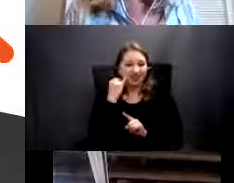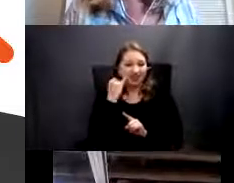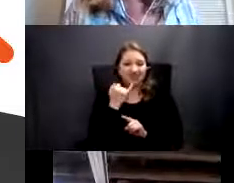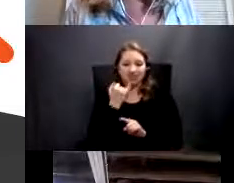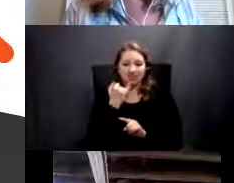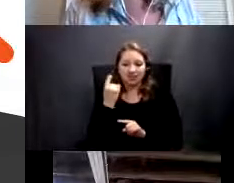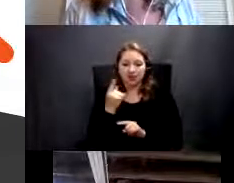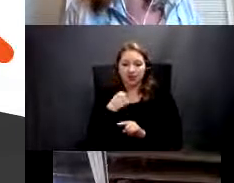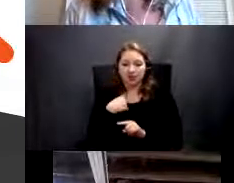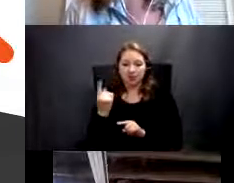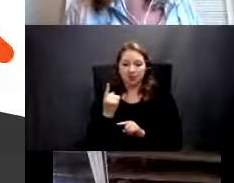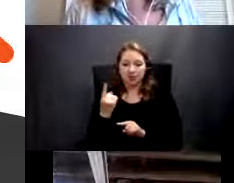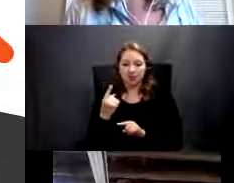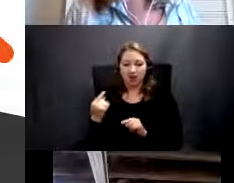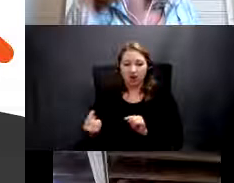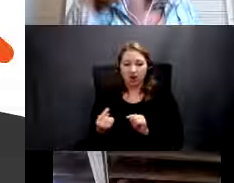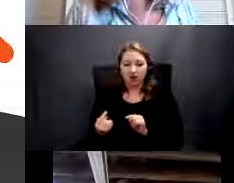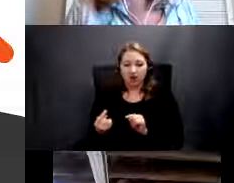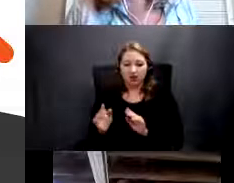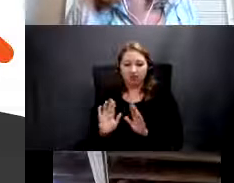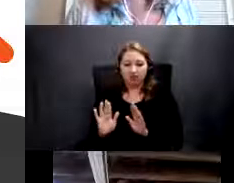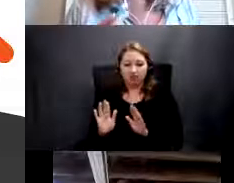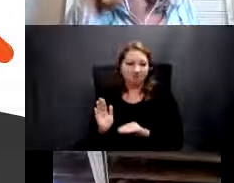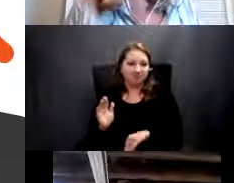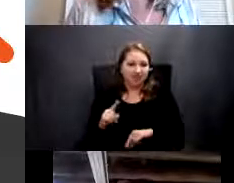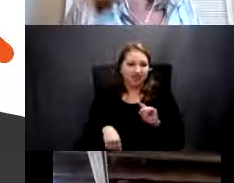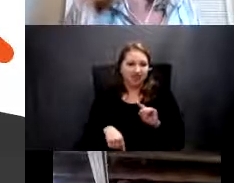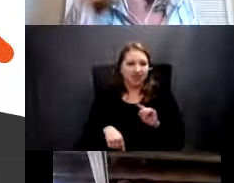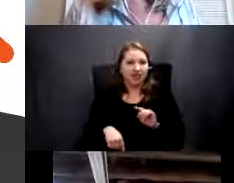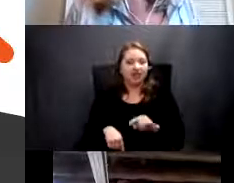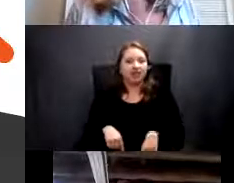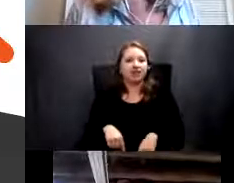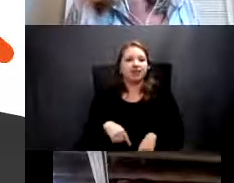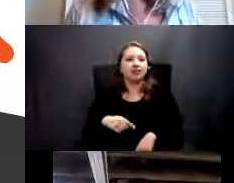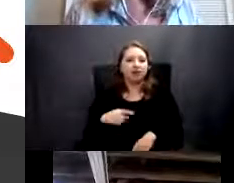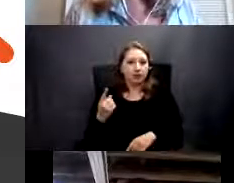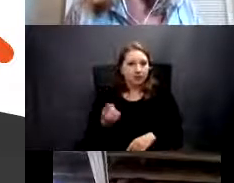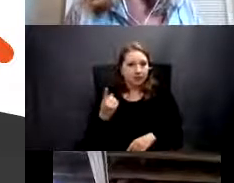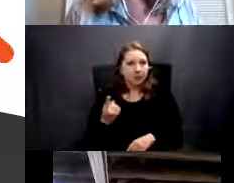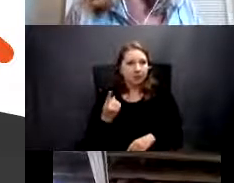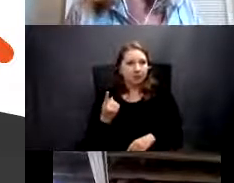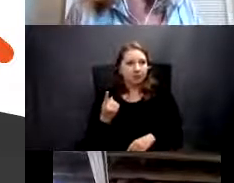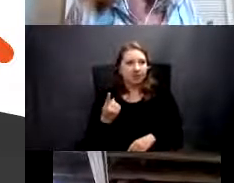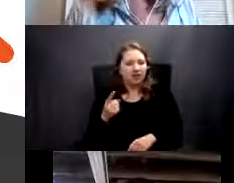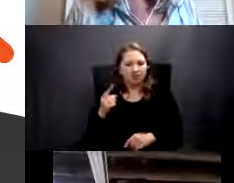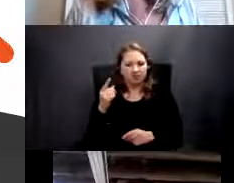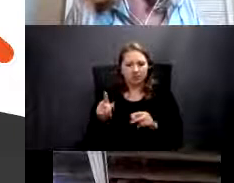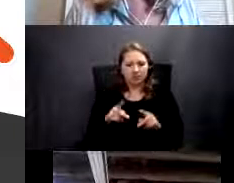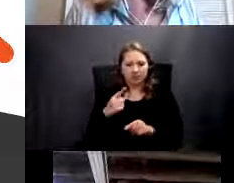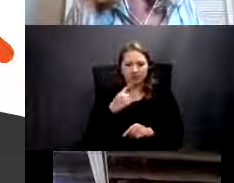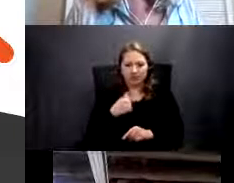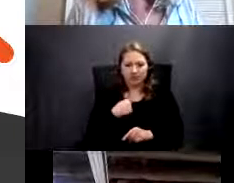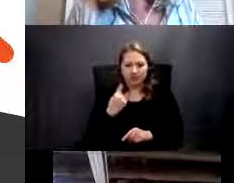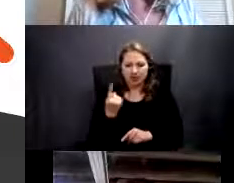hurts. There are times where I sit with that and wonder what's wrong with me. Why aren't